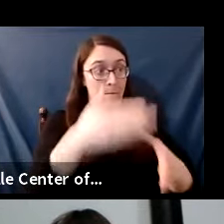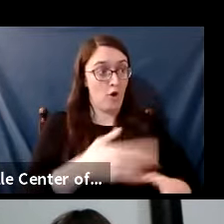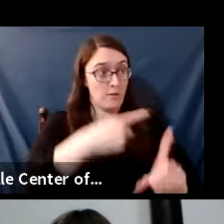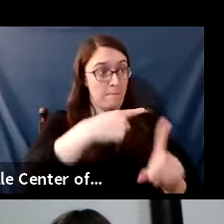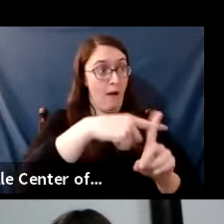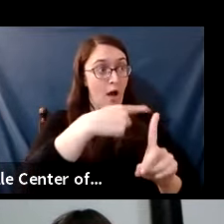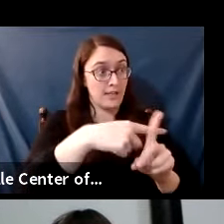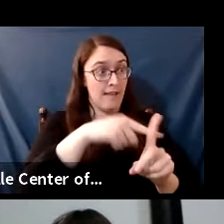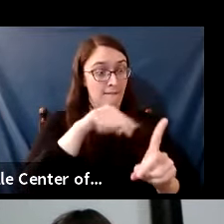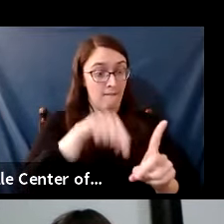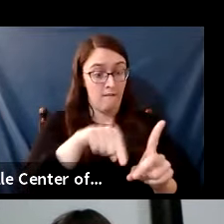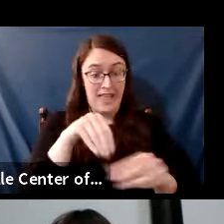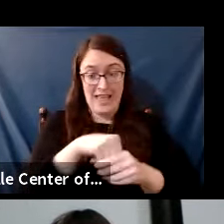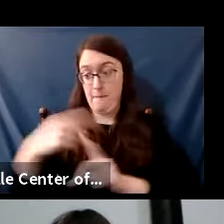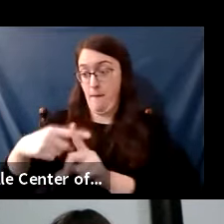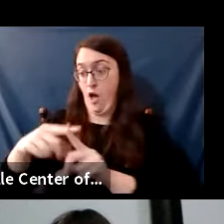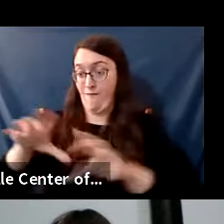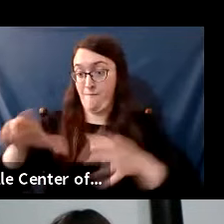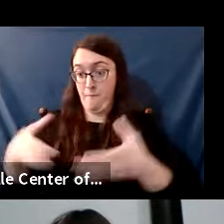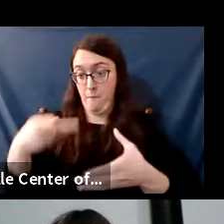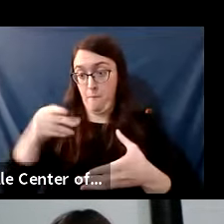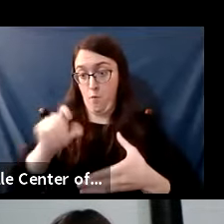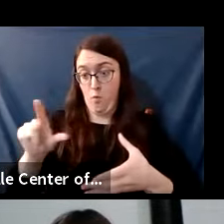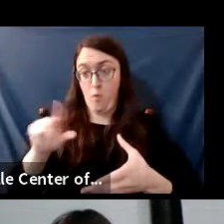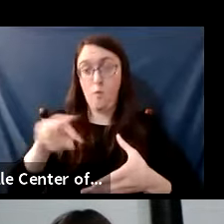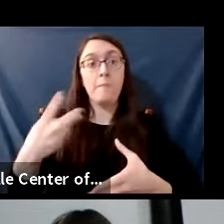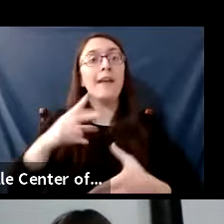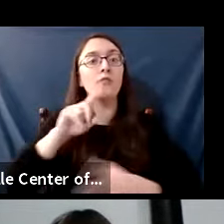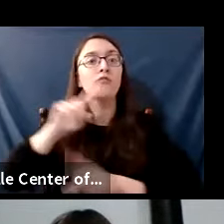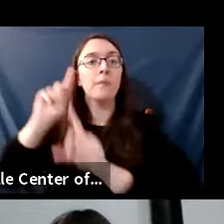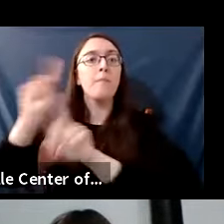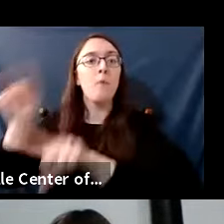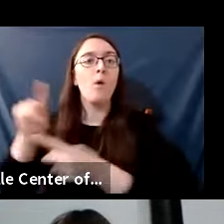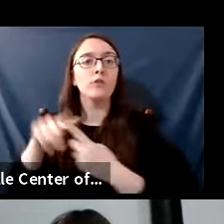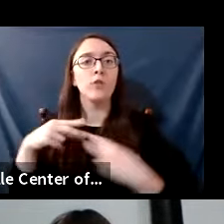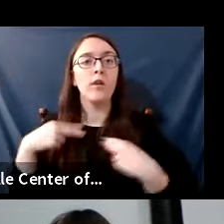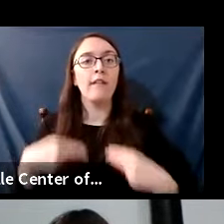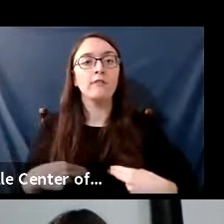get reported to the Knox County Health Department. Okay, thanks.